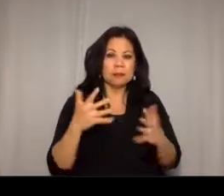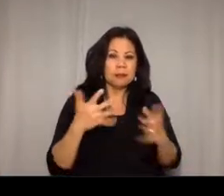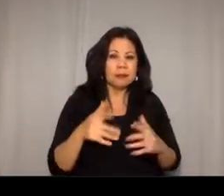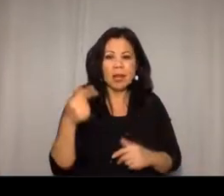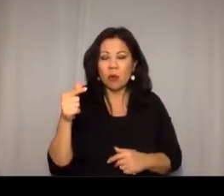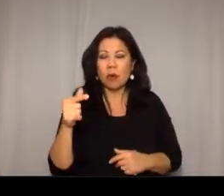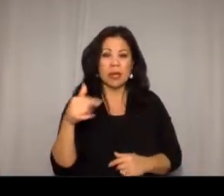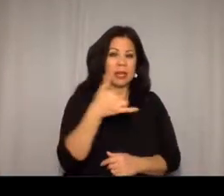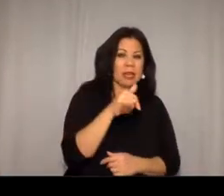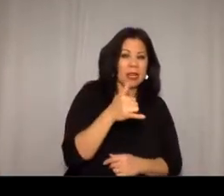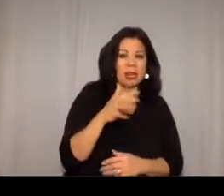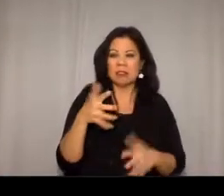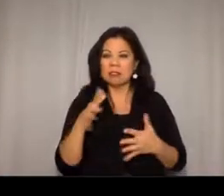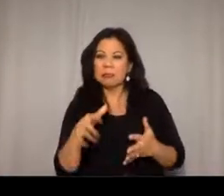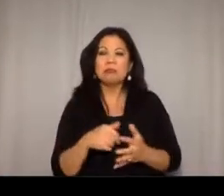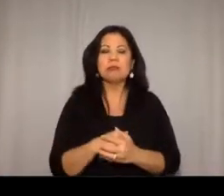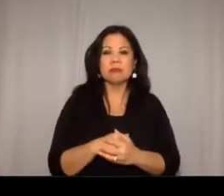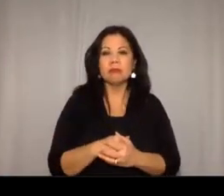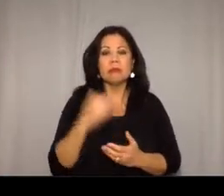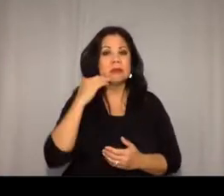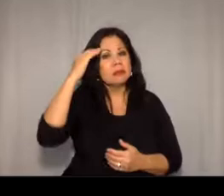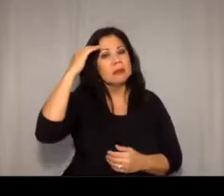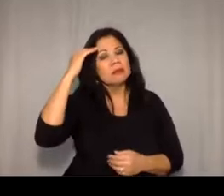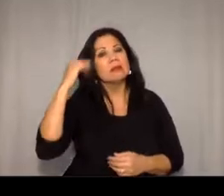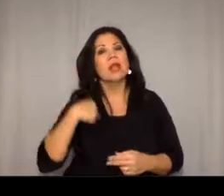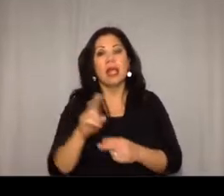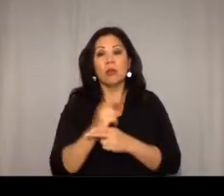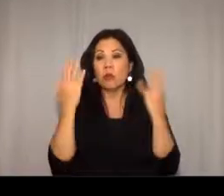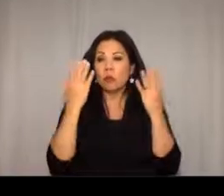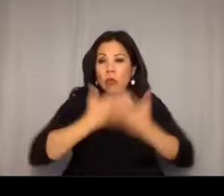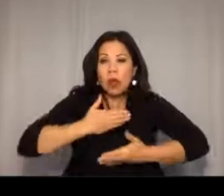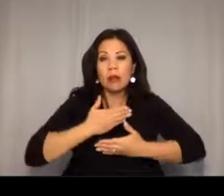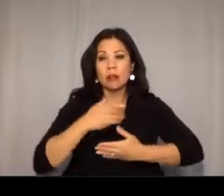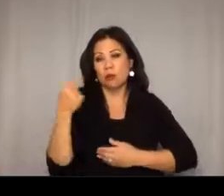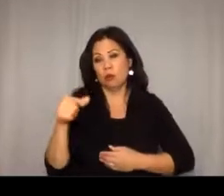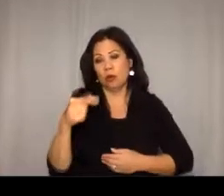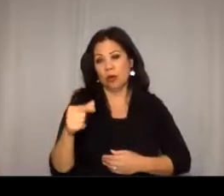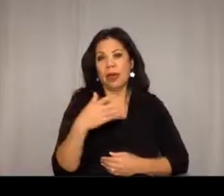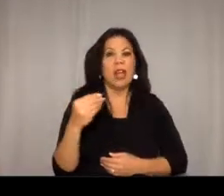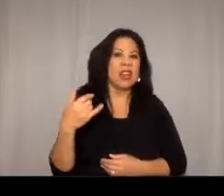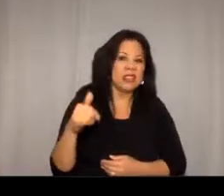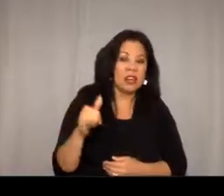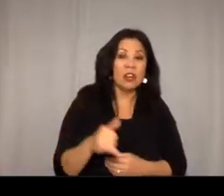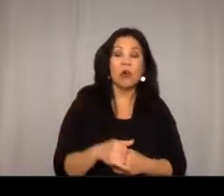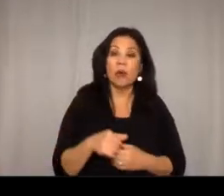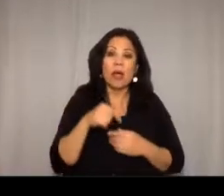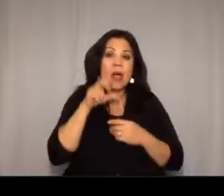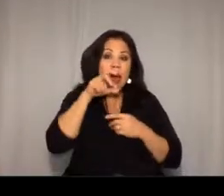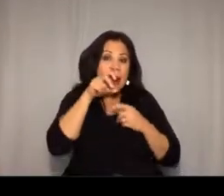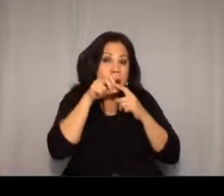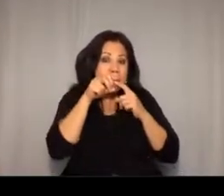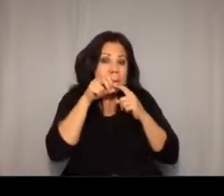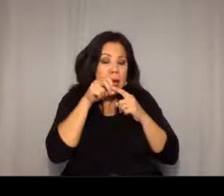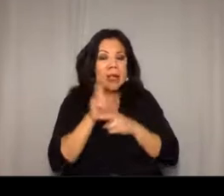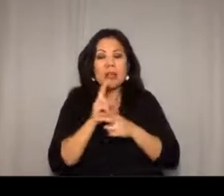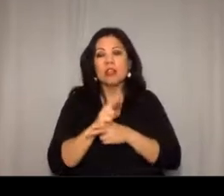and a yellow here. The head, I used a dark green and a yellow. So, and even in the beak, I used a